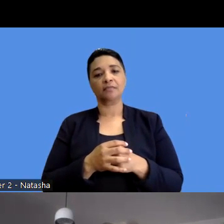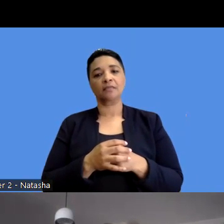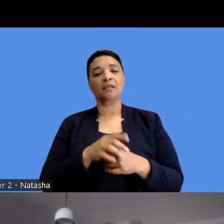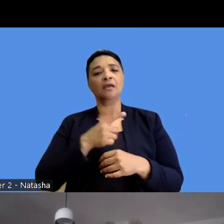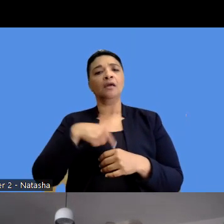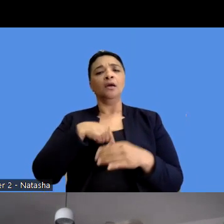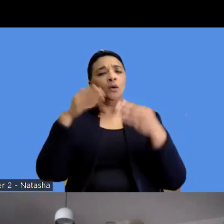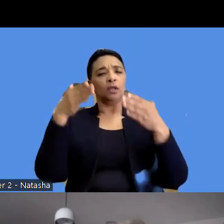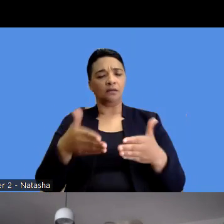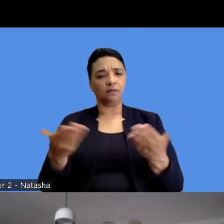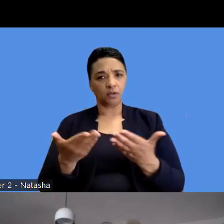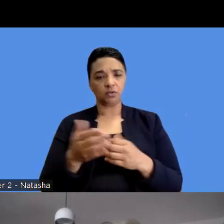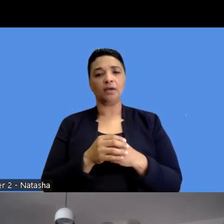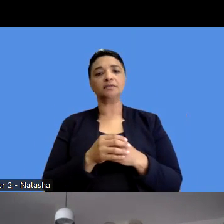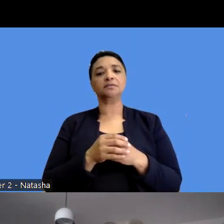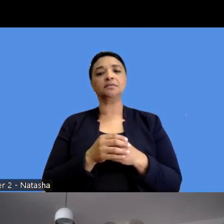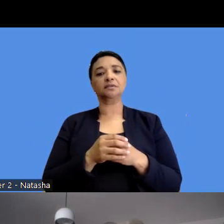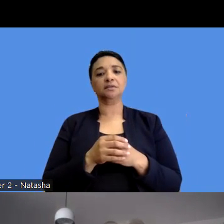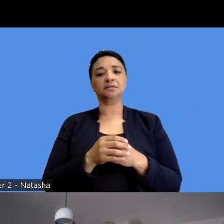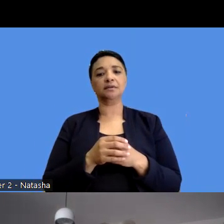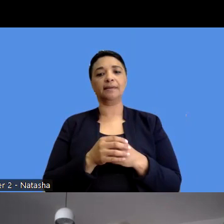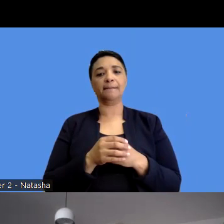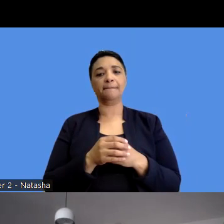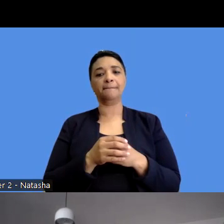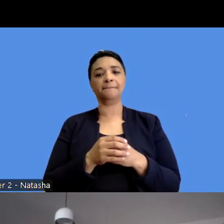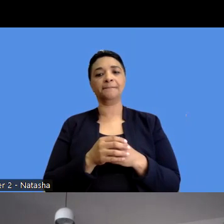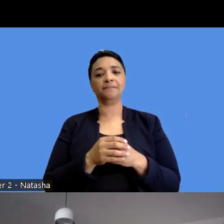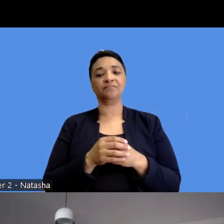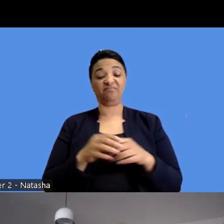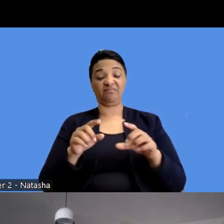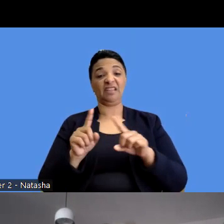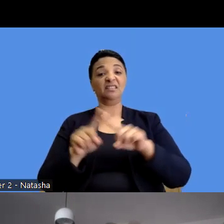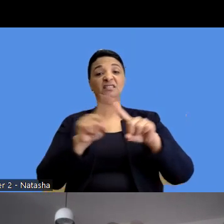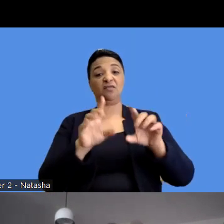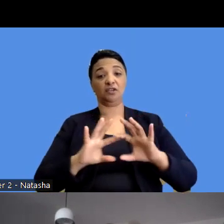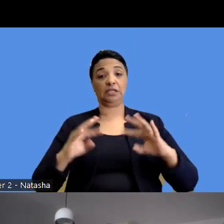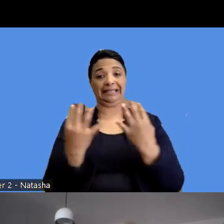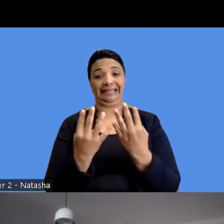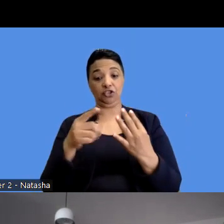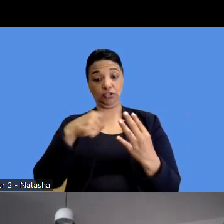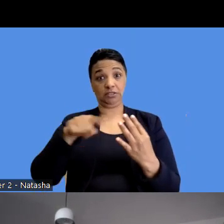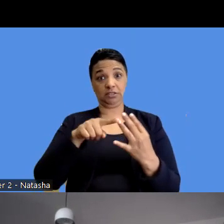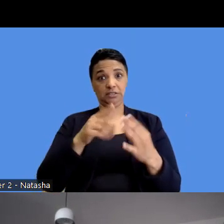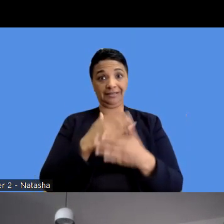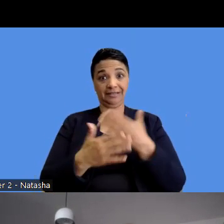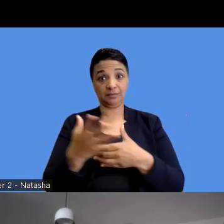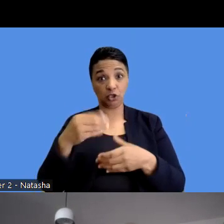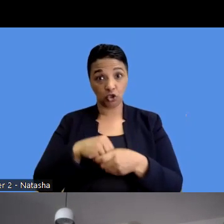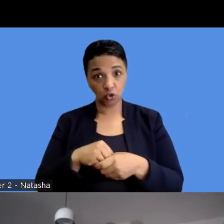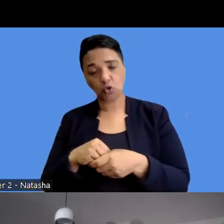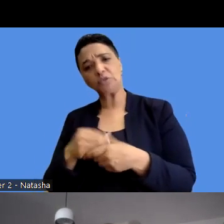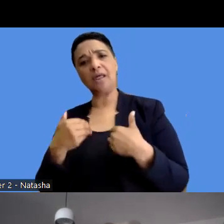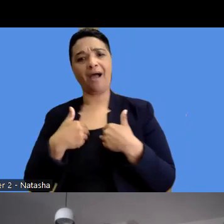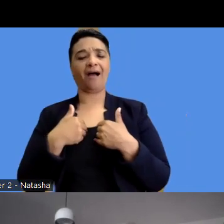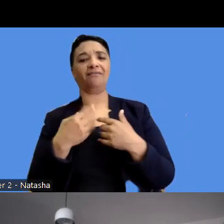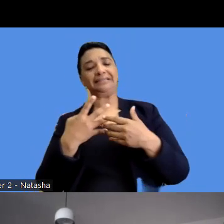on the must-do actions as recommended in the Interagency Standing Committee guidelines on disability inclusion with regards to